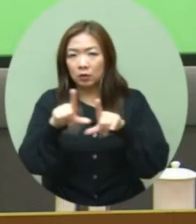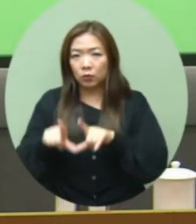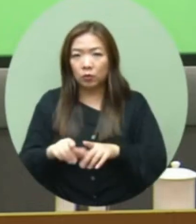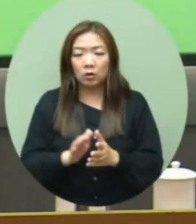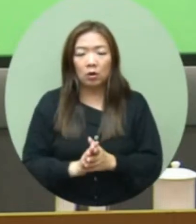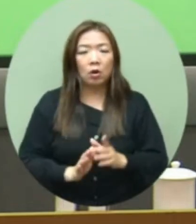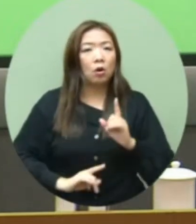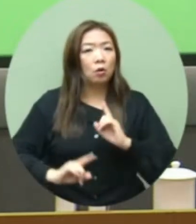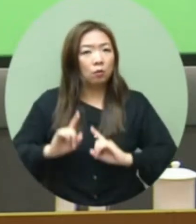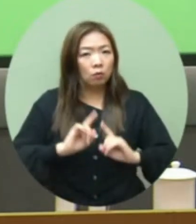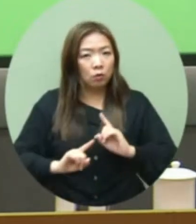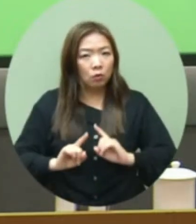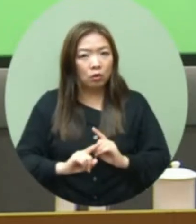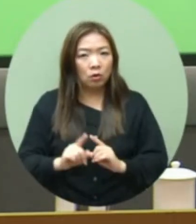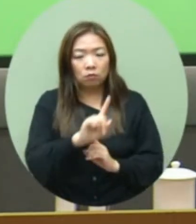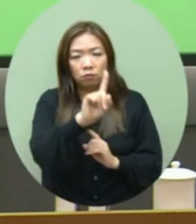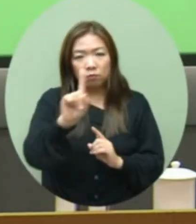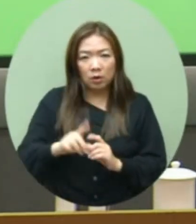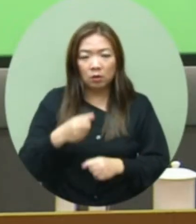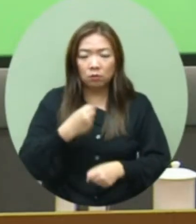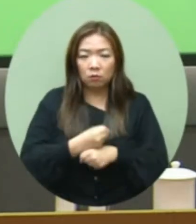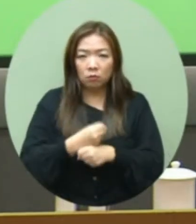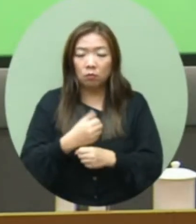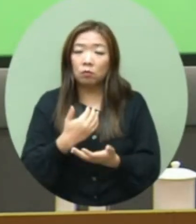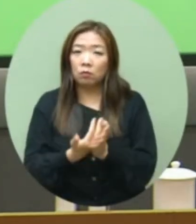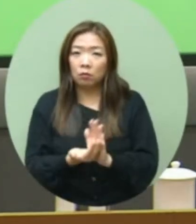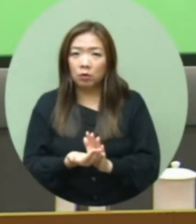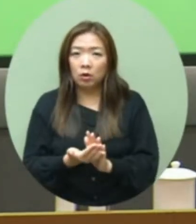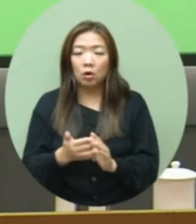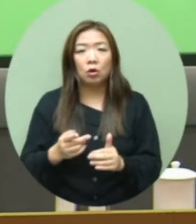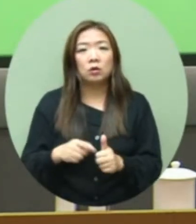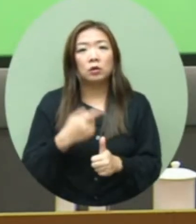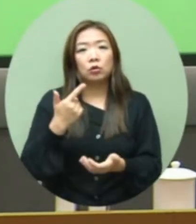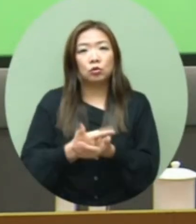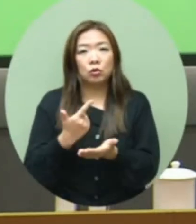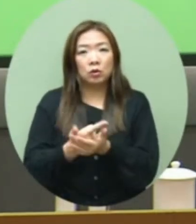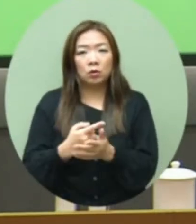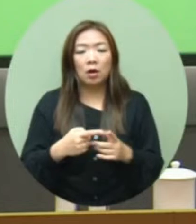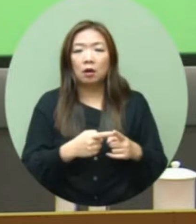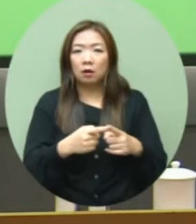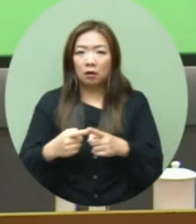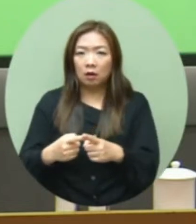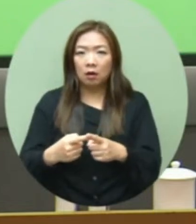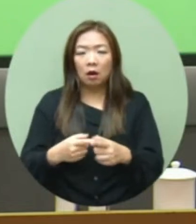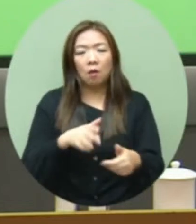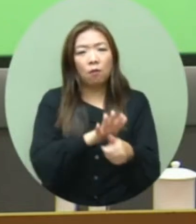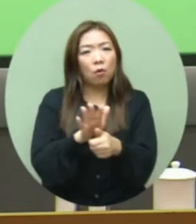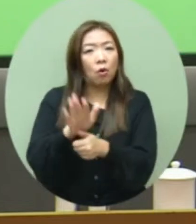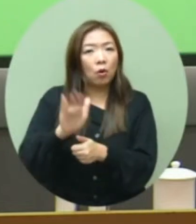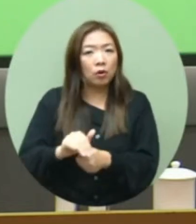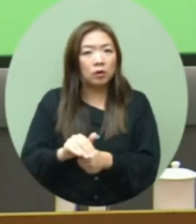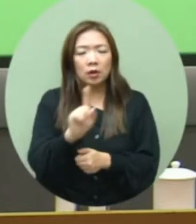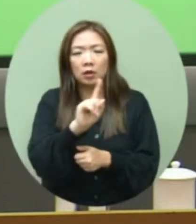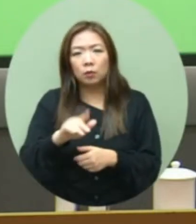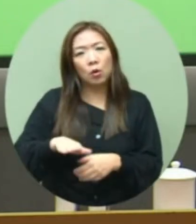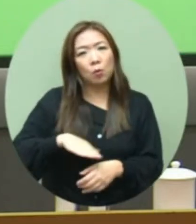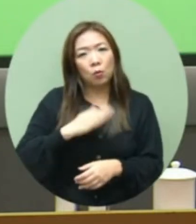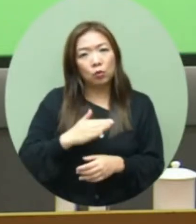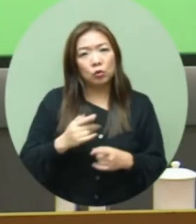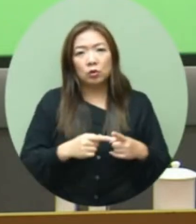of development of our economy to improve people's